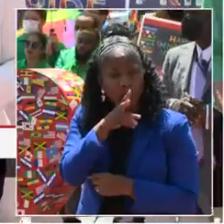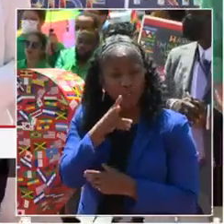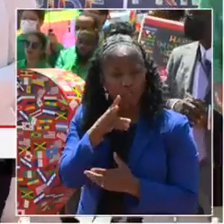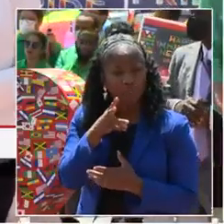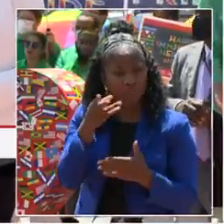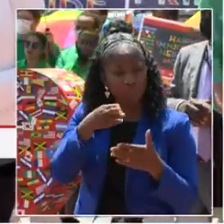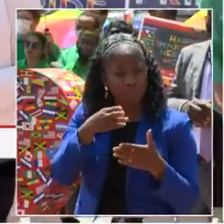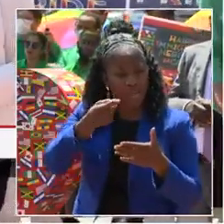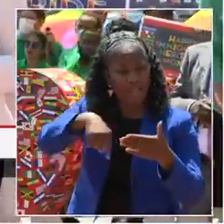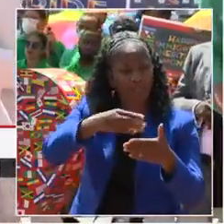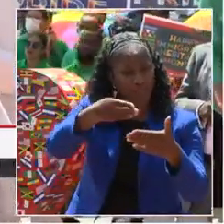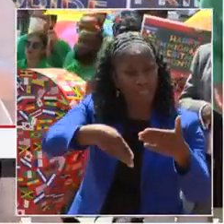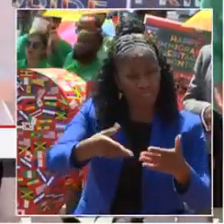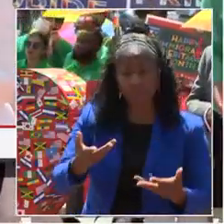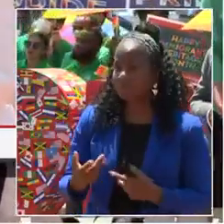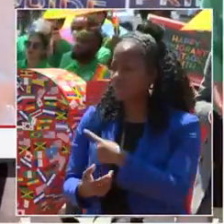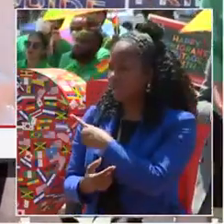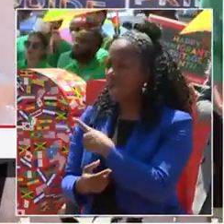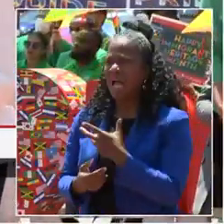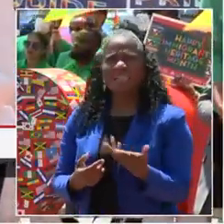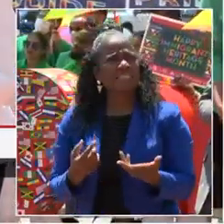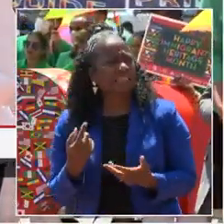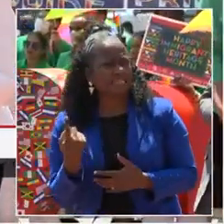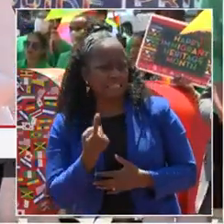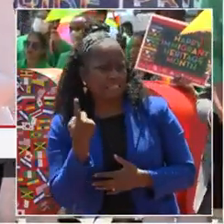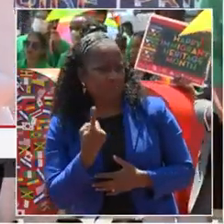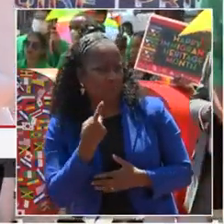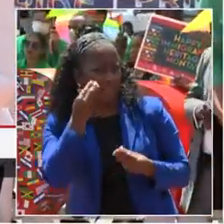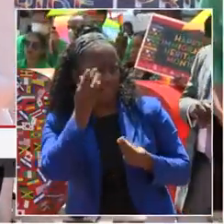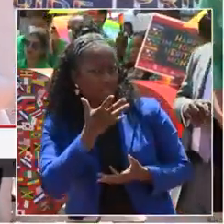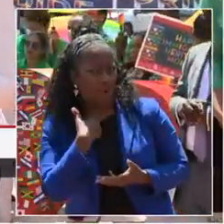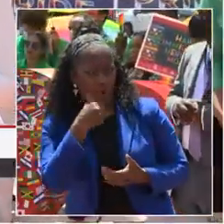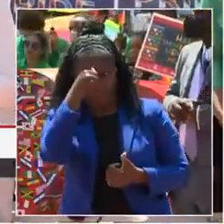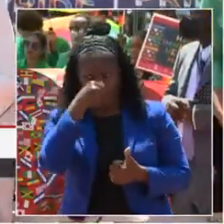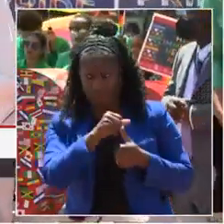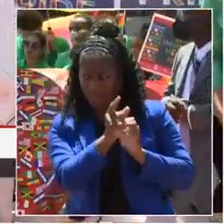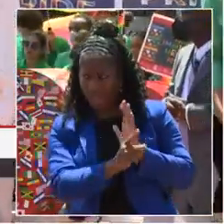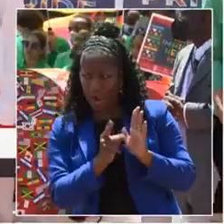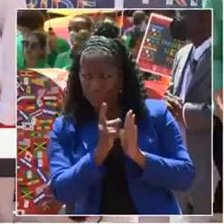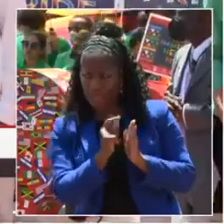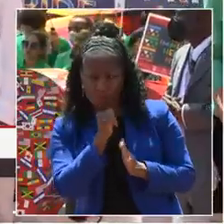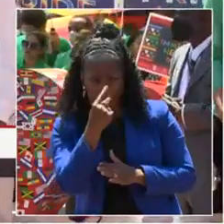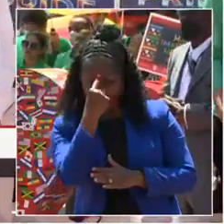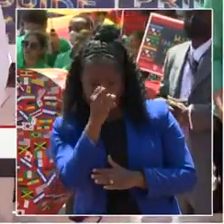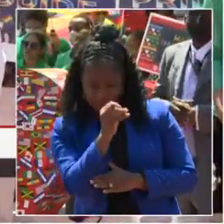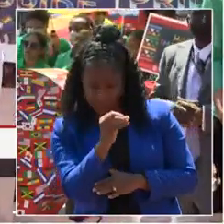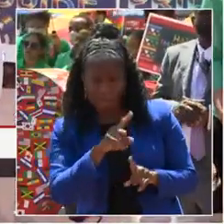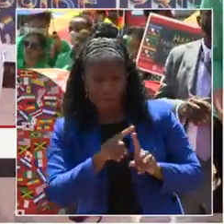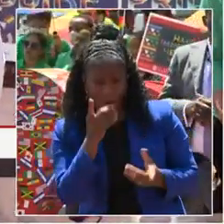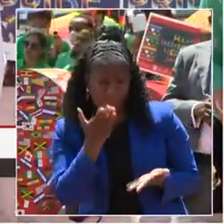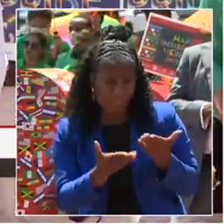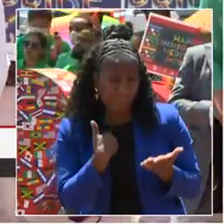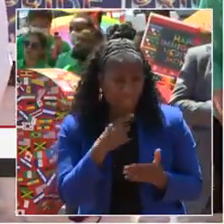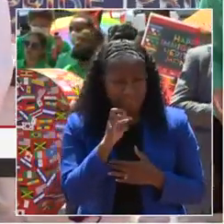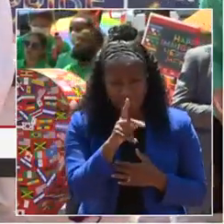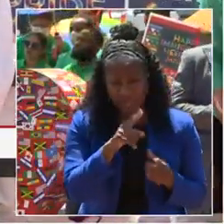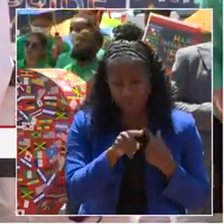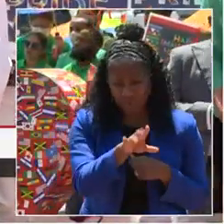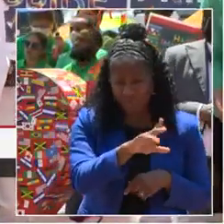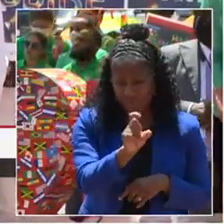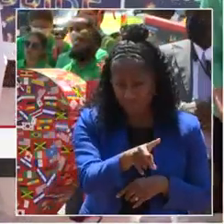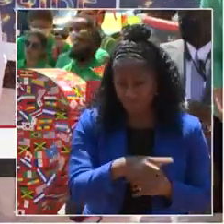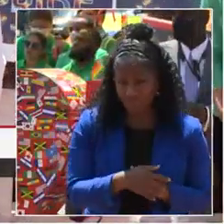weekend? I don't. Somebody remind me of the hours. I don't think so, but I may need to come back to you on that